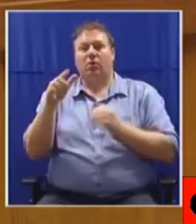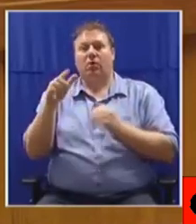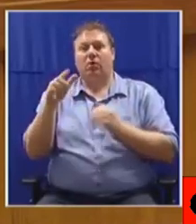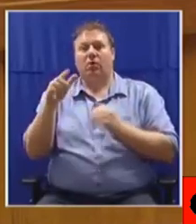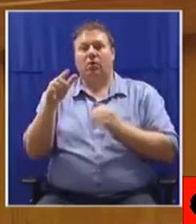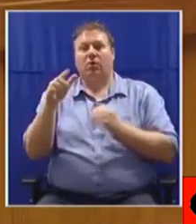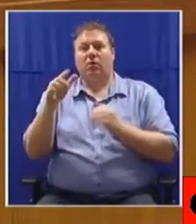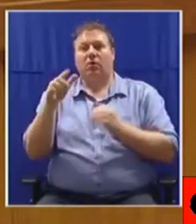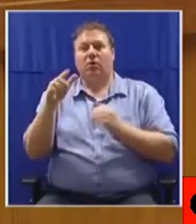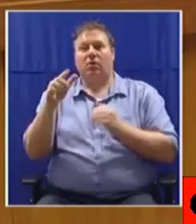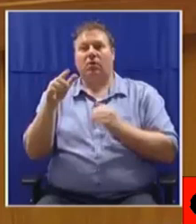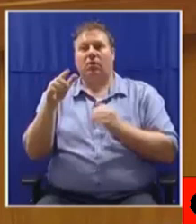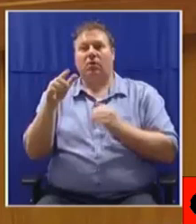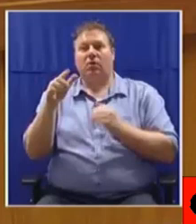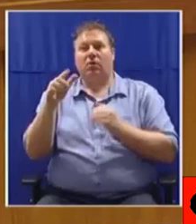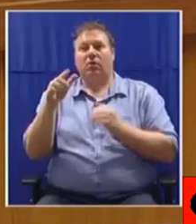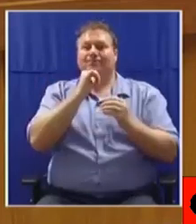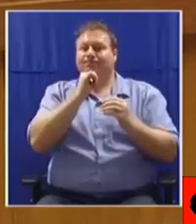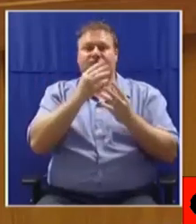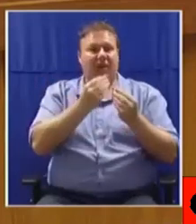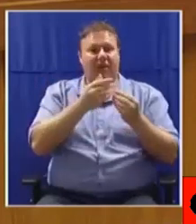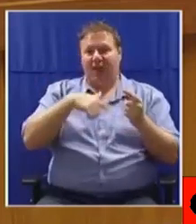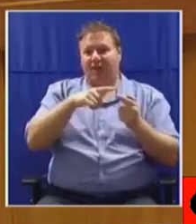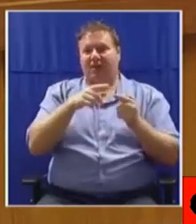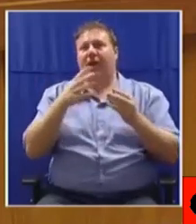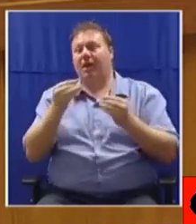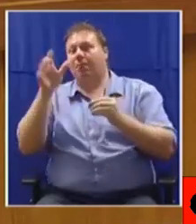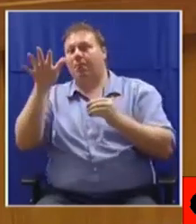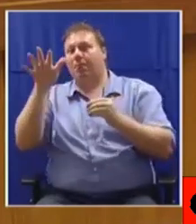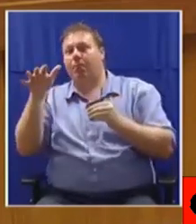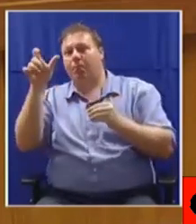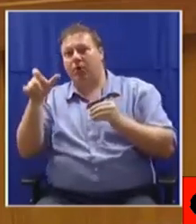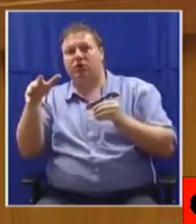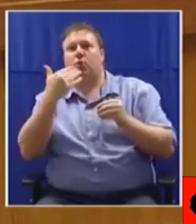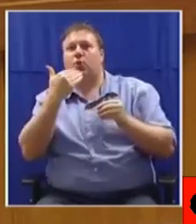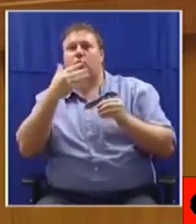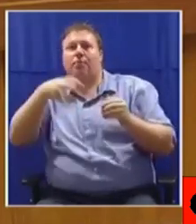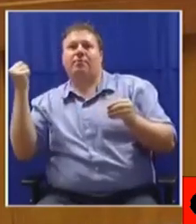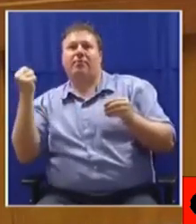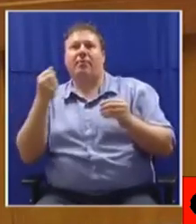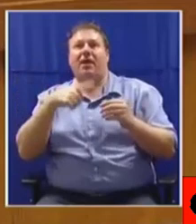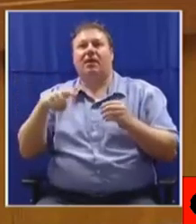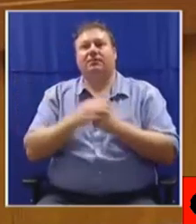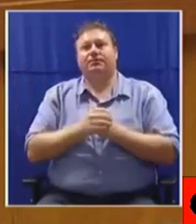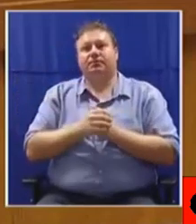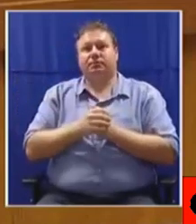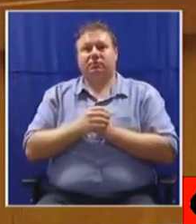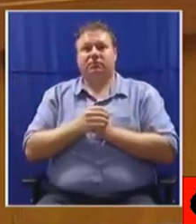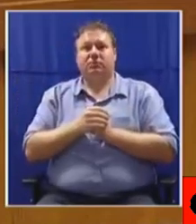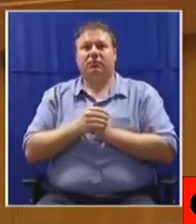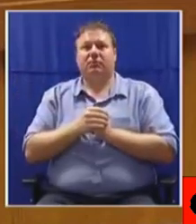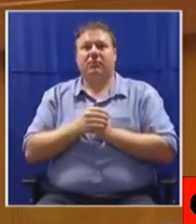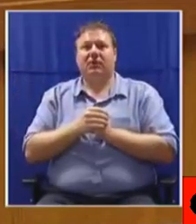the dispossessed and the rights of the dispossessor. It makes the settler equal to